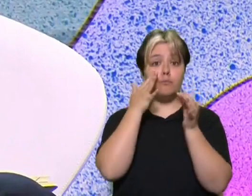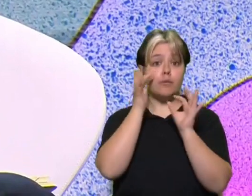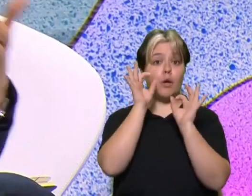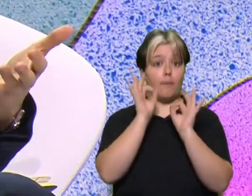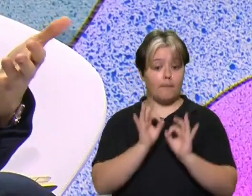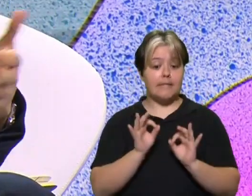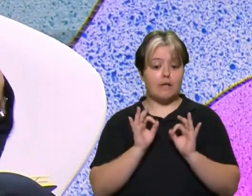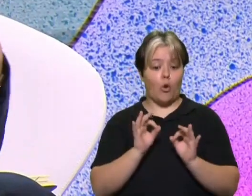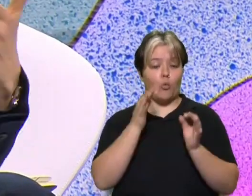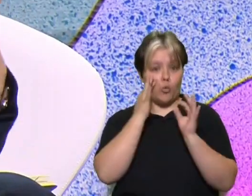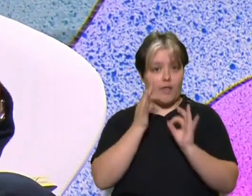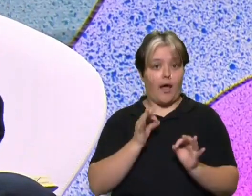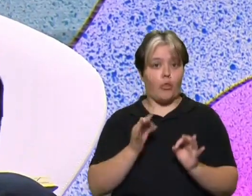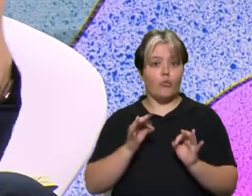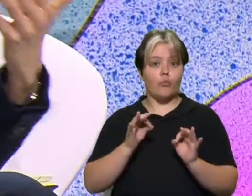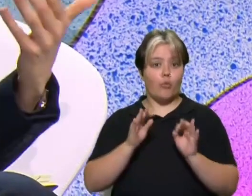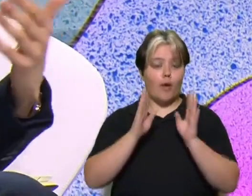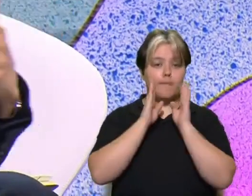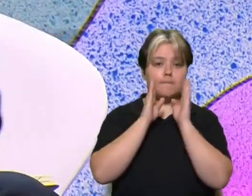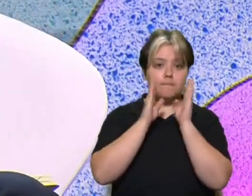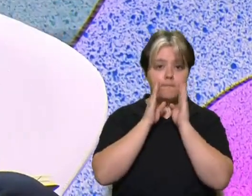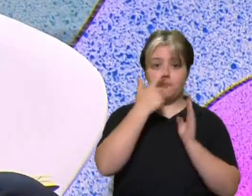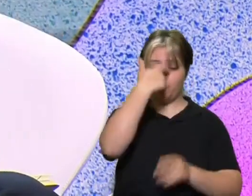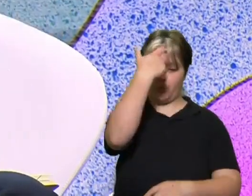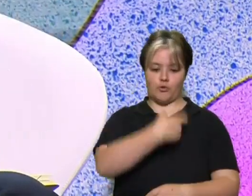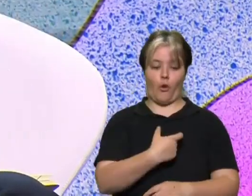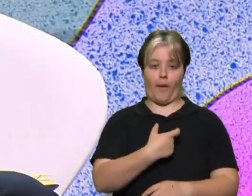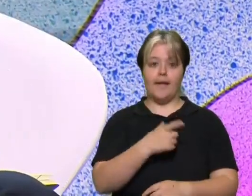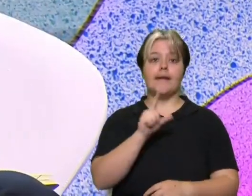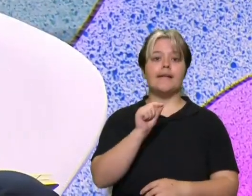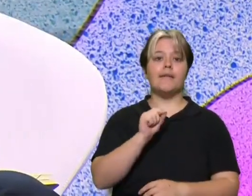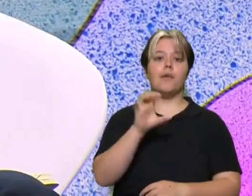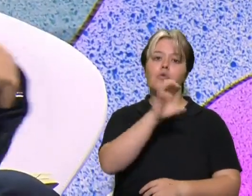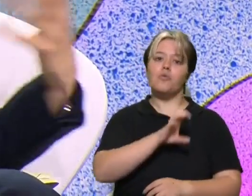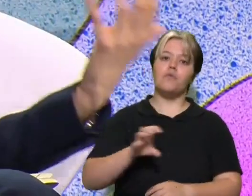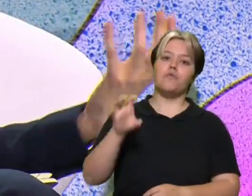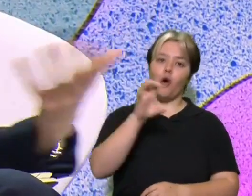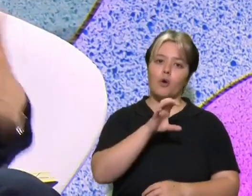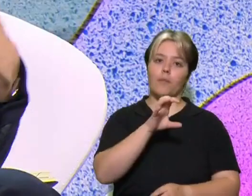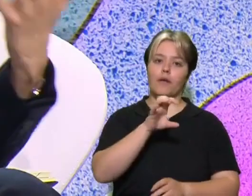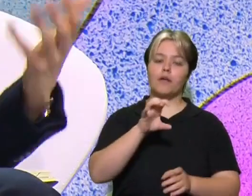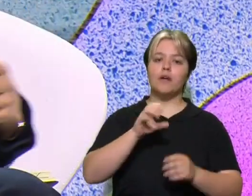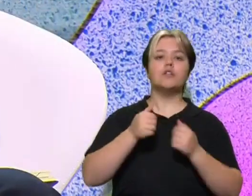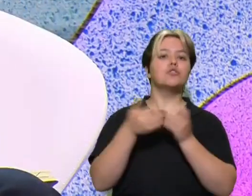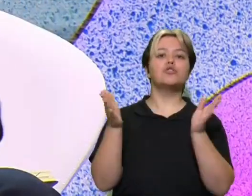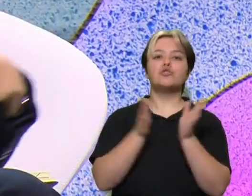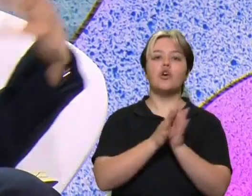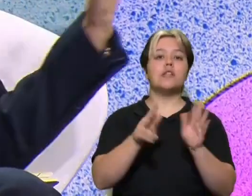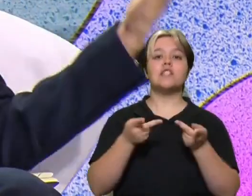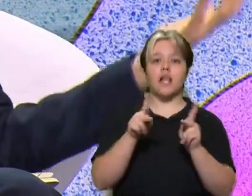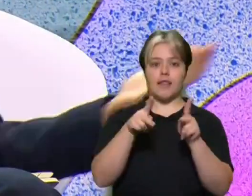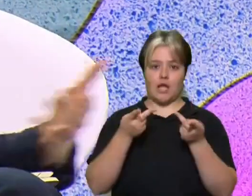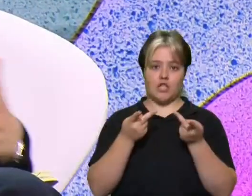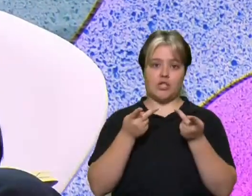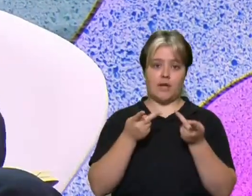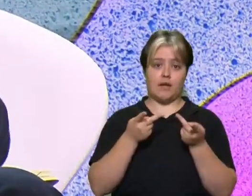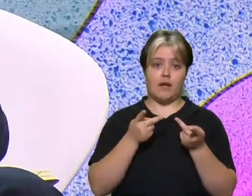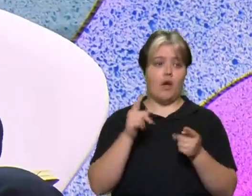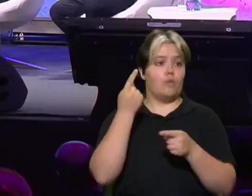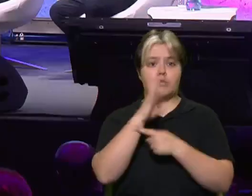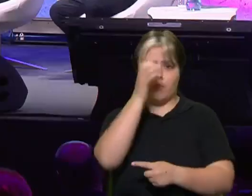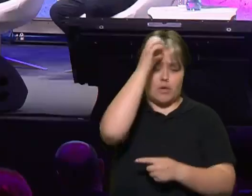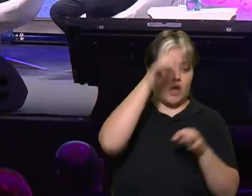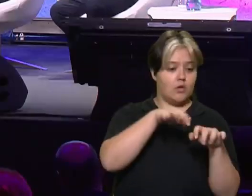their concern was focused on the citizen, the person, and the way how all these